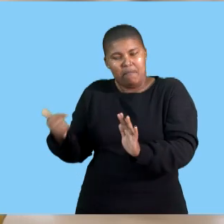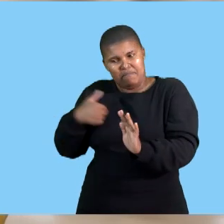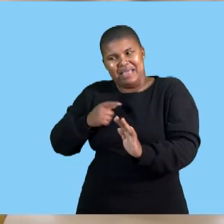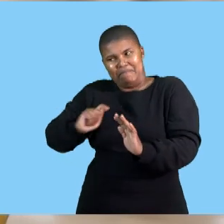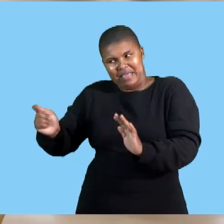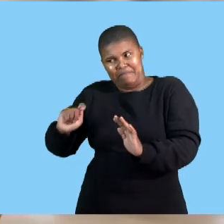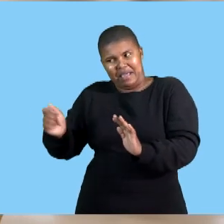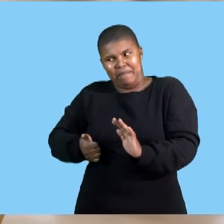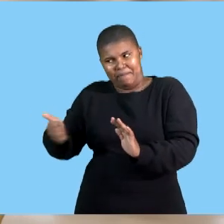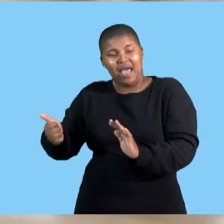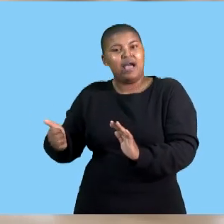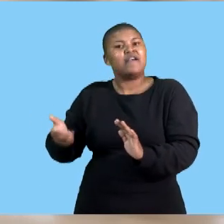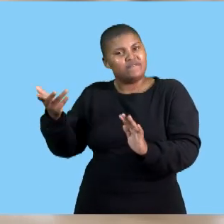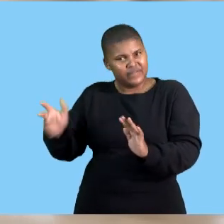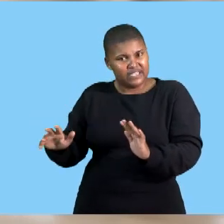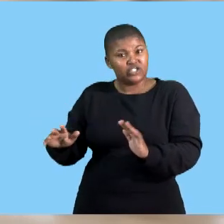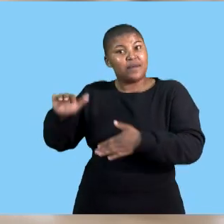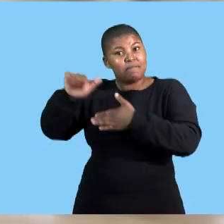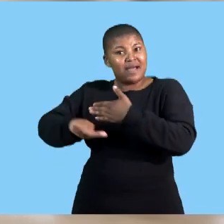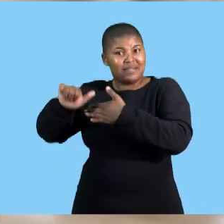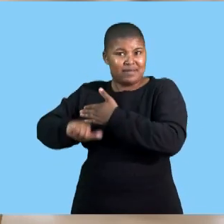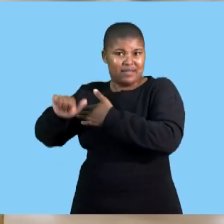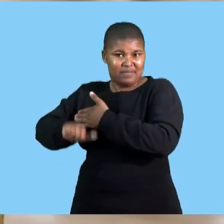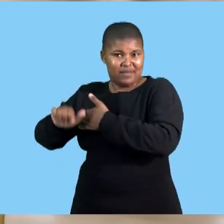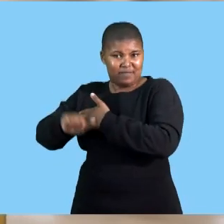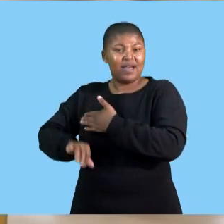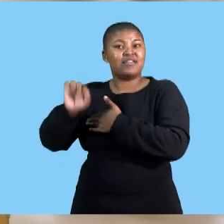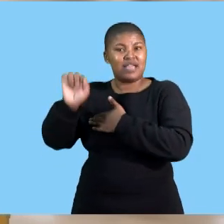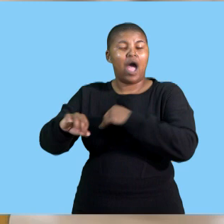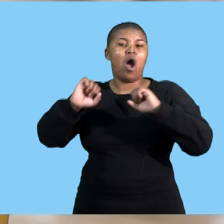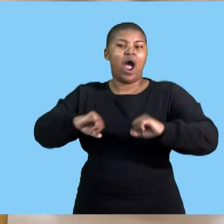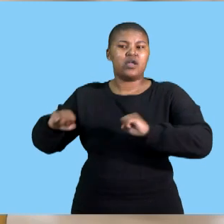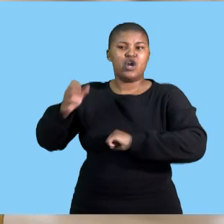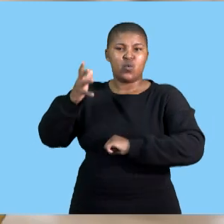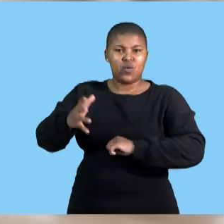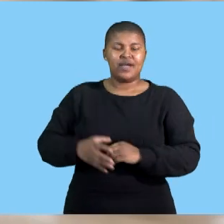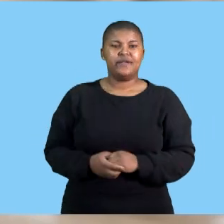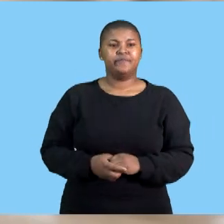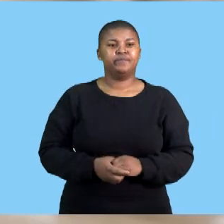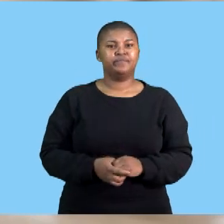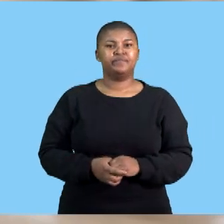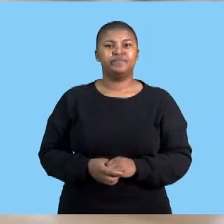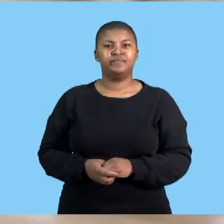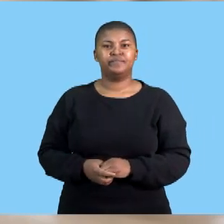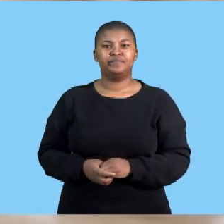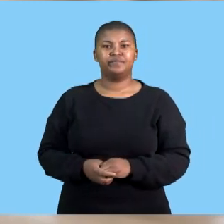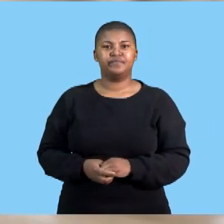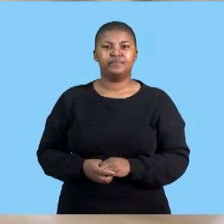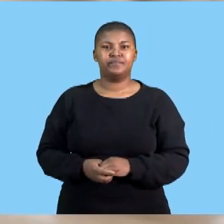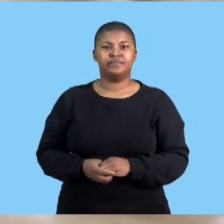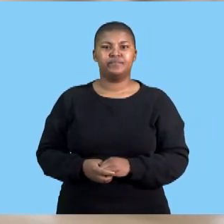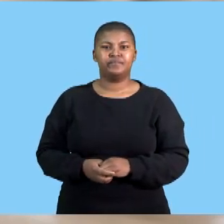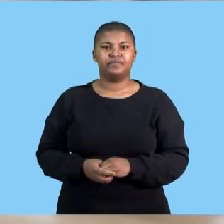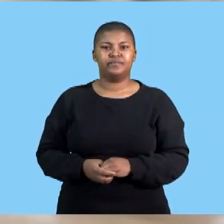in exchange of a monthly amount that you are going to agree upon with the person who will be borrowing you their equipments.